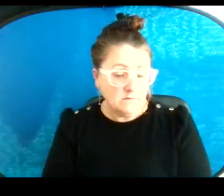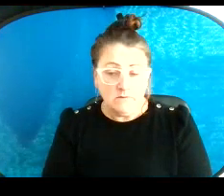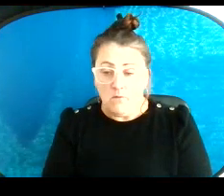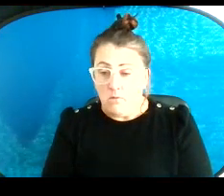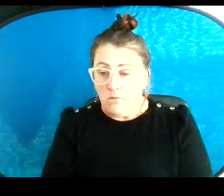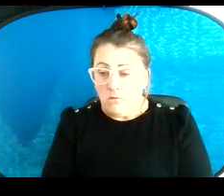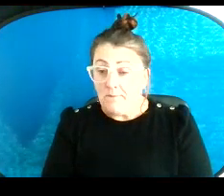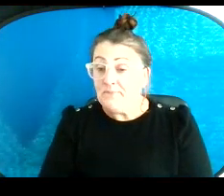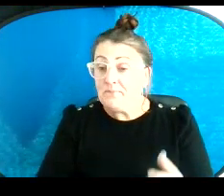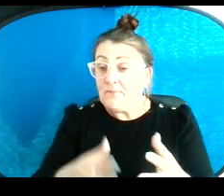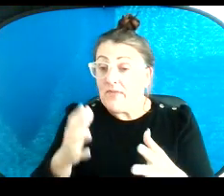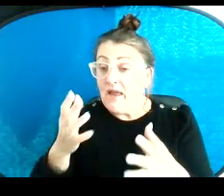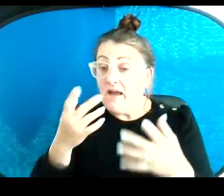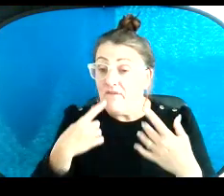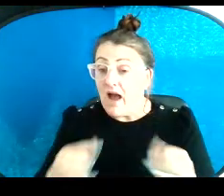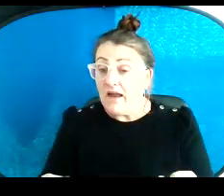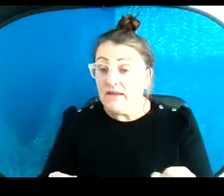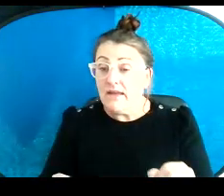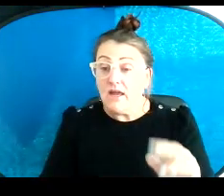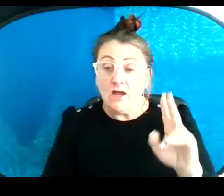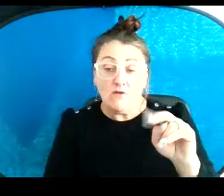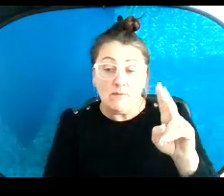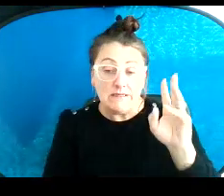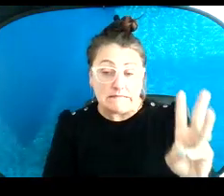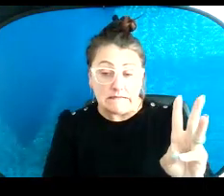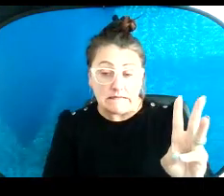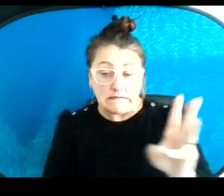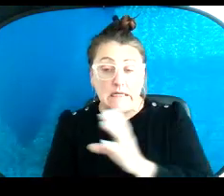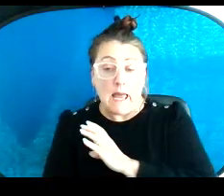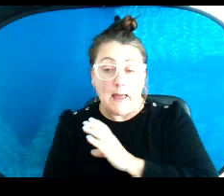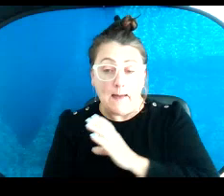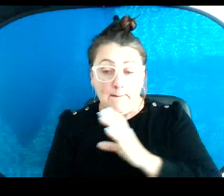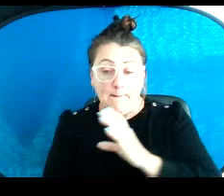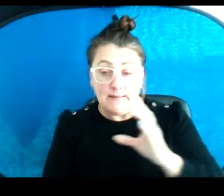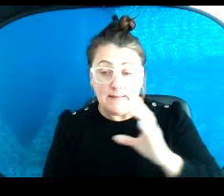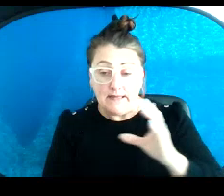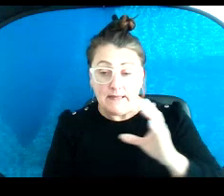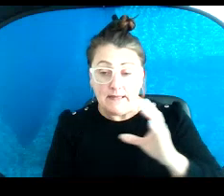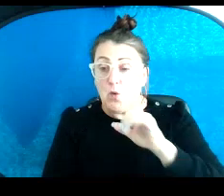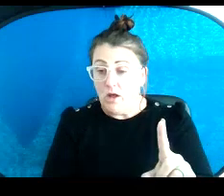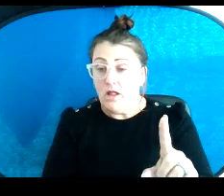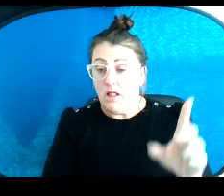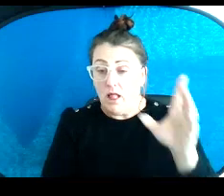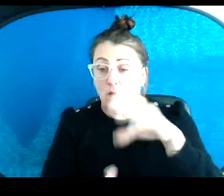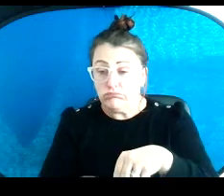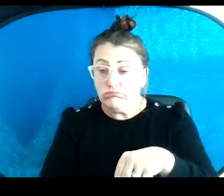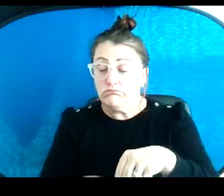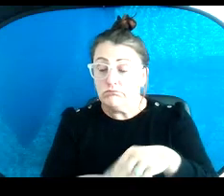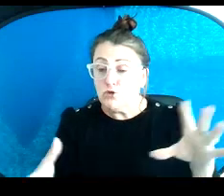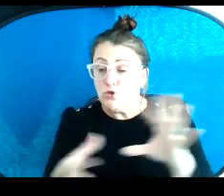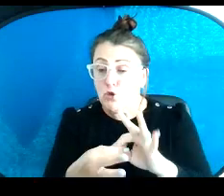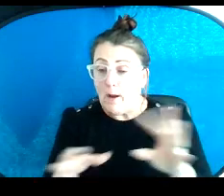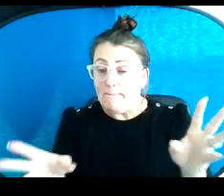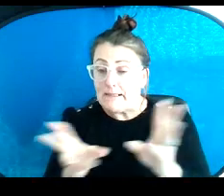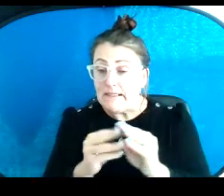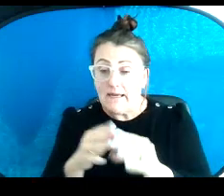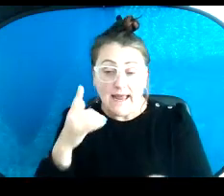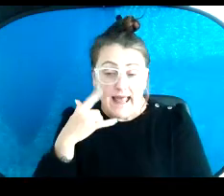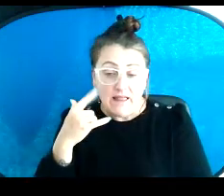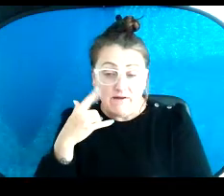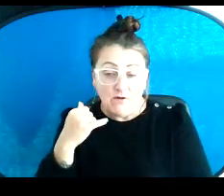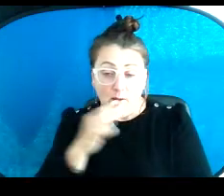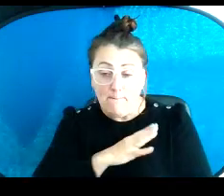And finally, on November 6th, the Commission will participate in this year's second joint meeting with the California Air Resources Board and